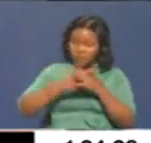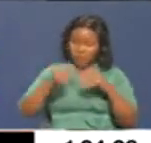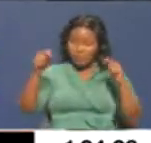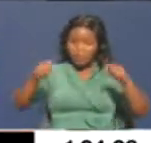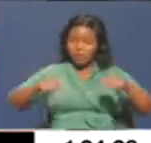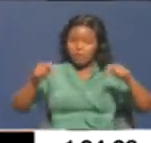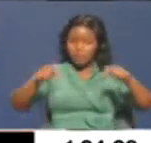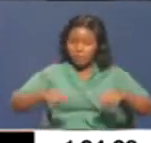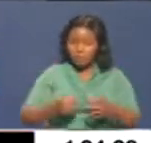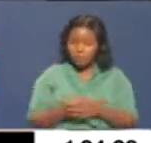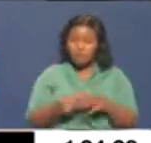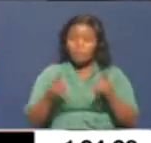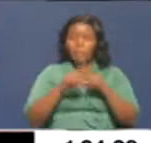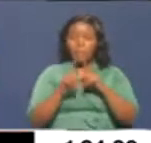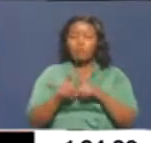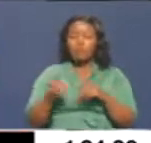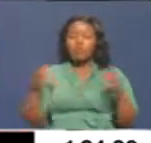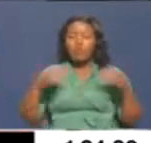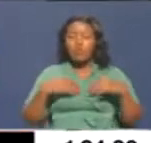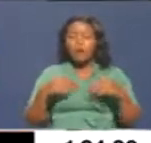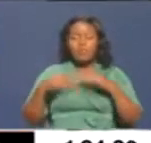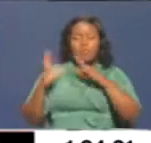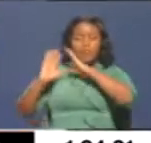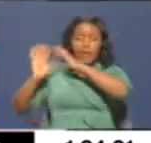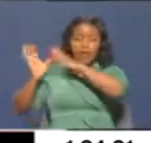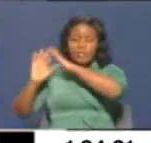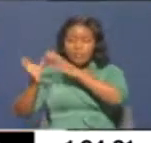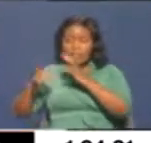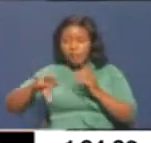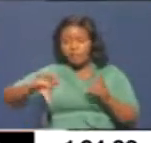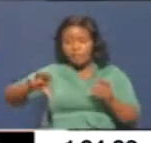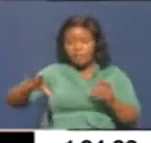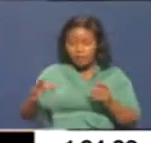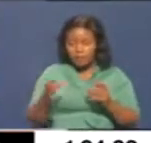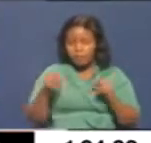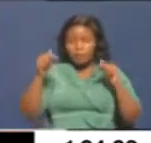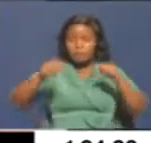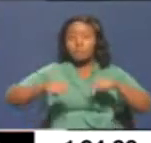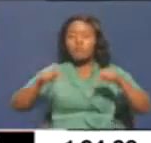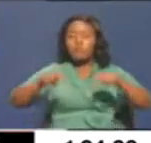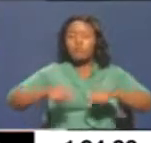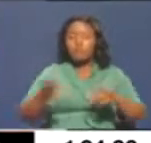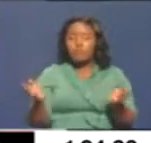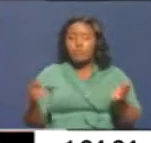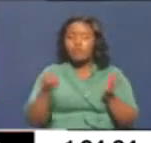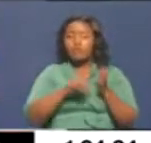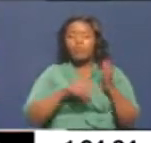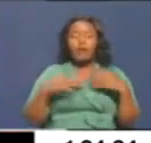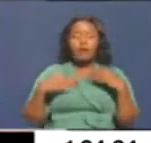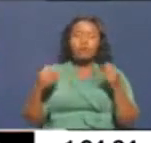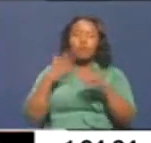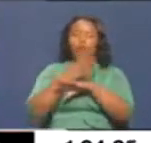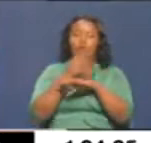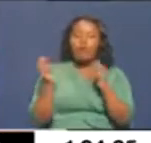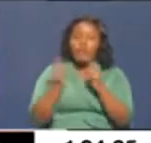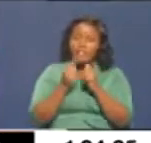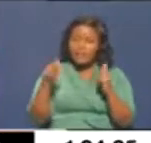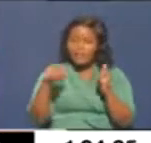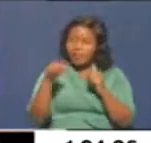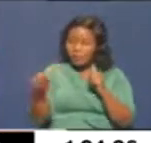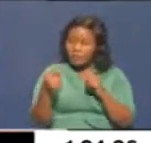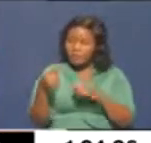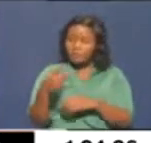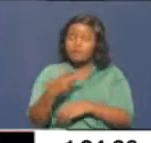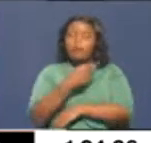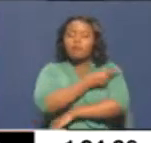in Kilifi County. So today we have close to 10,000 vaccines that have been donated by the